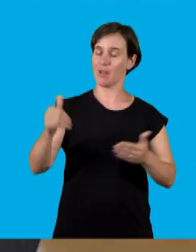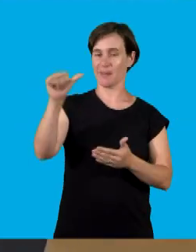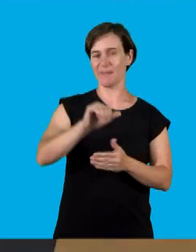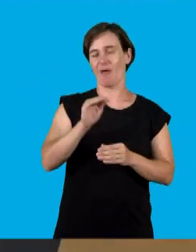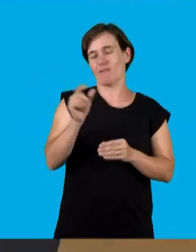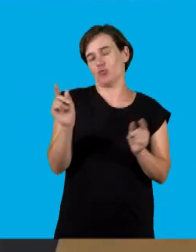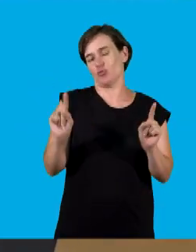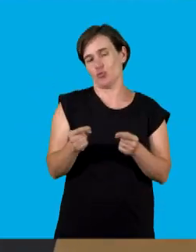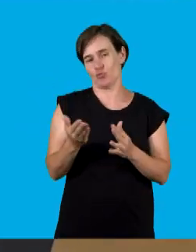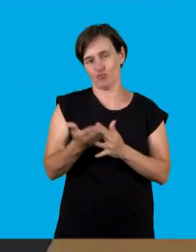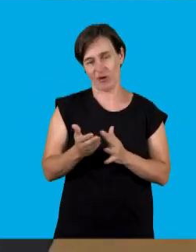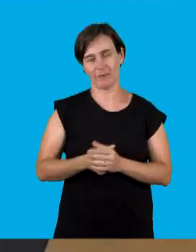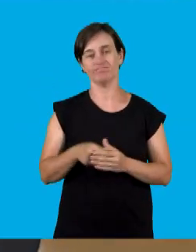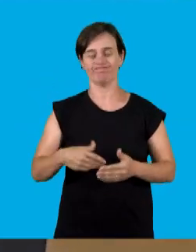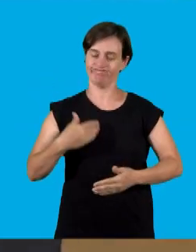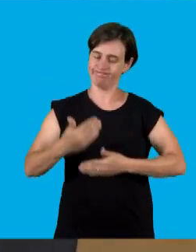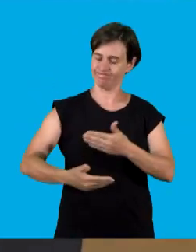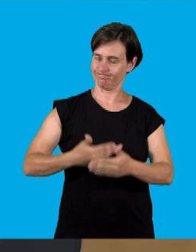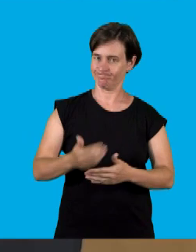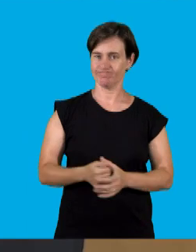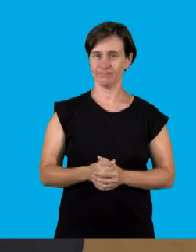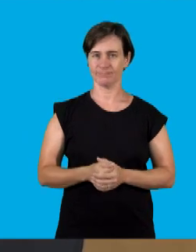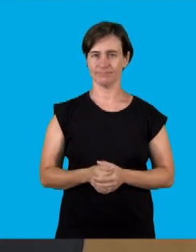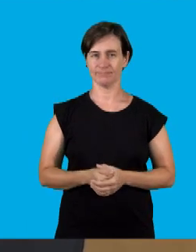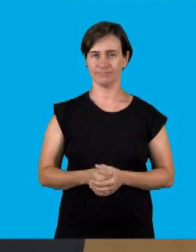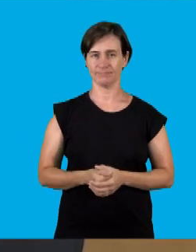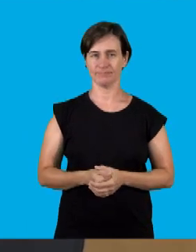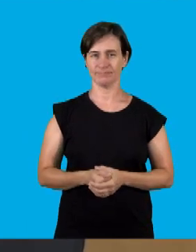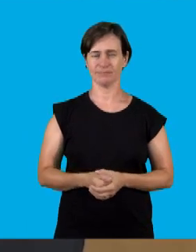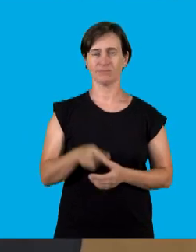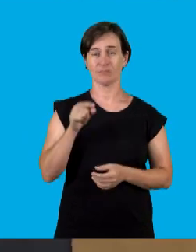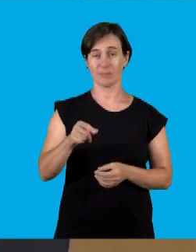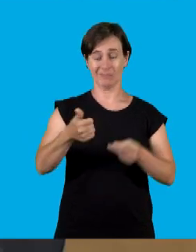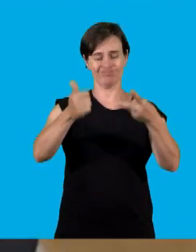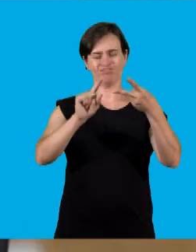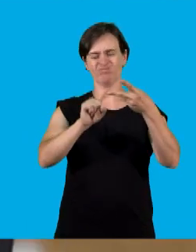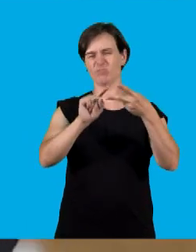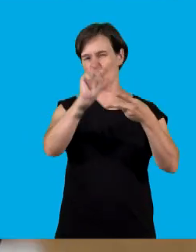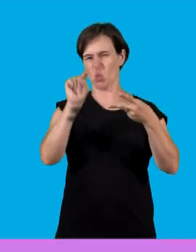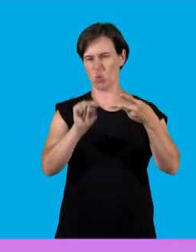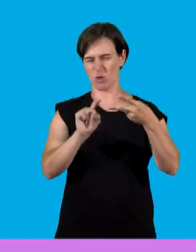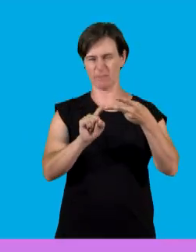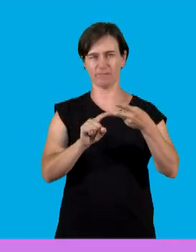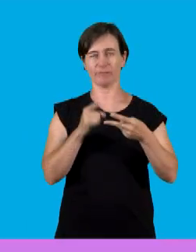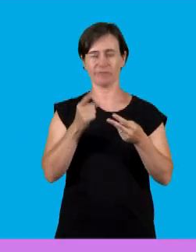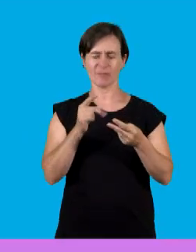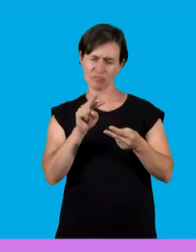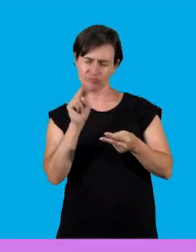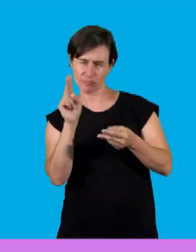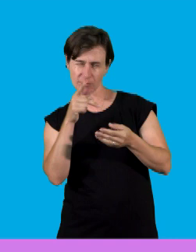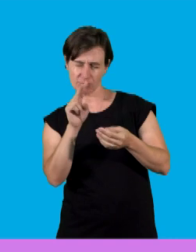Welcome back after that short advert break. Let us continue with our lesson. All right, so here at question number 2, I said study the tax